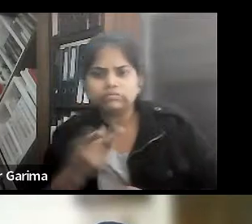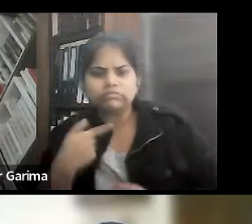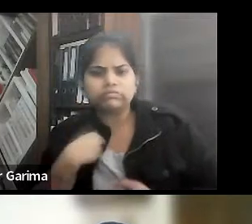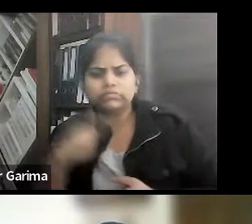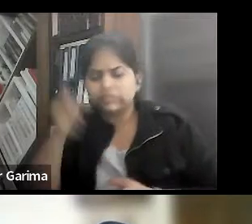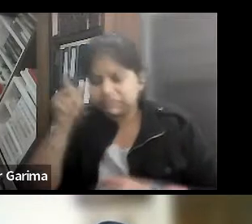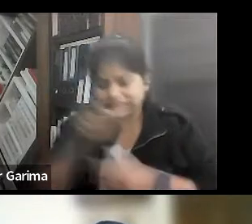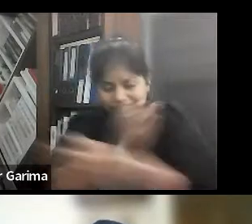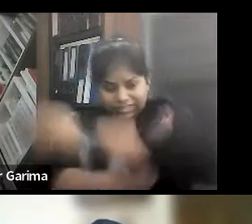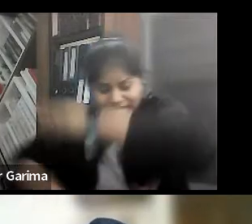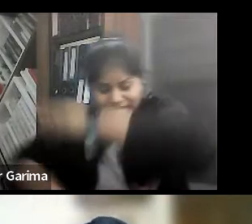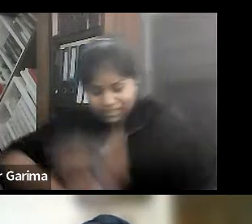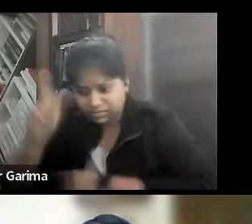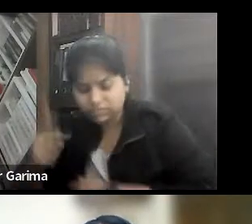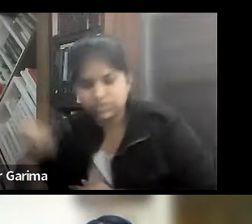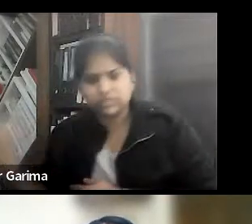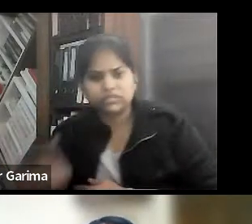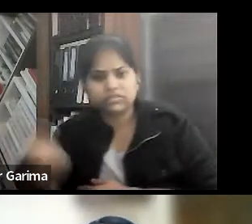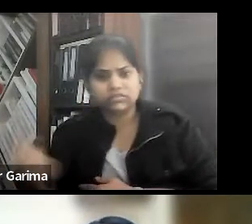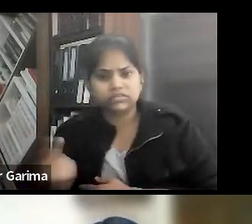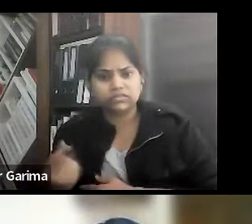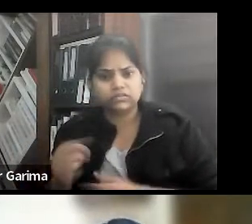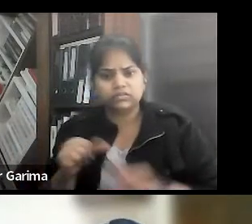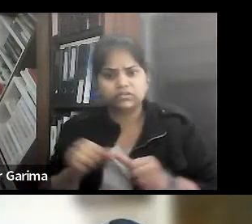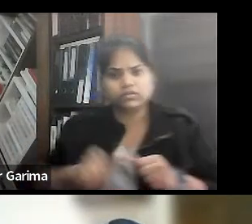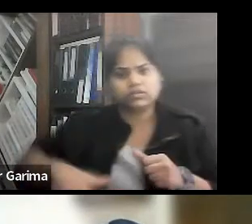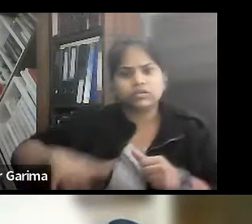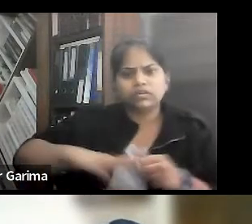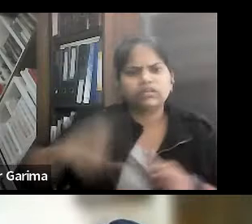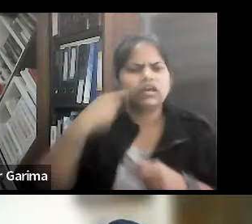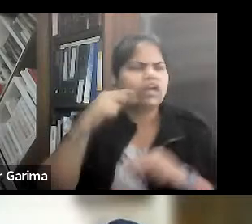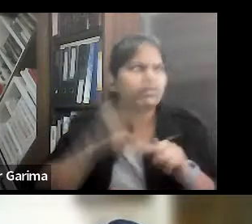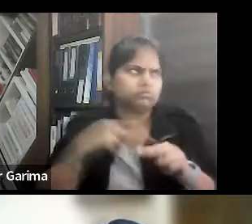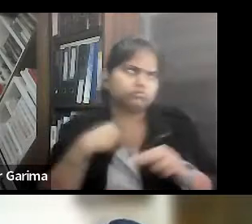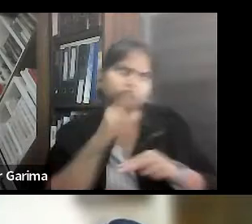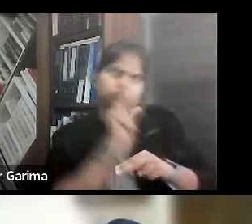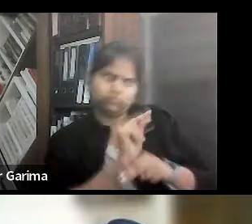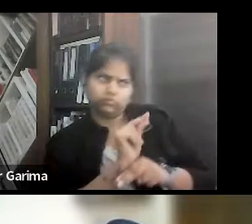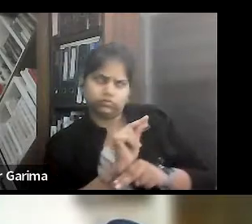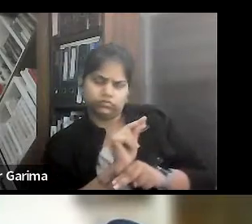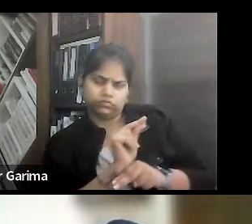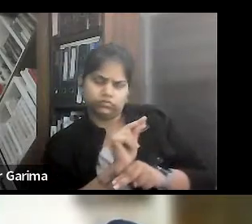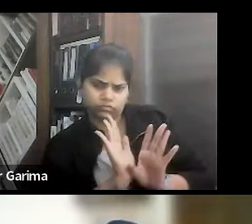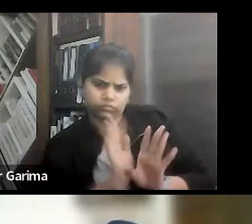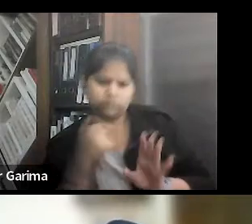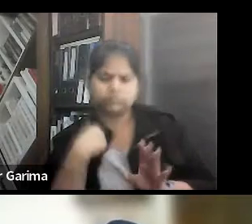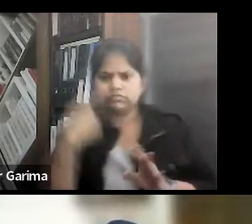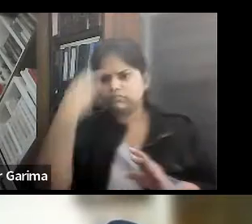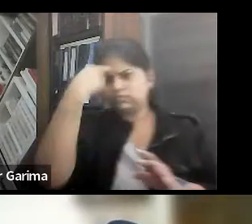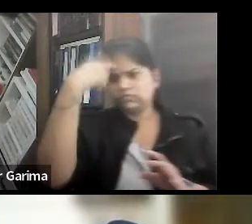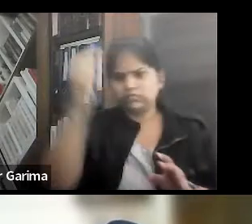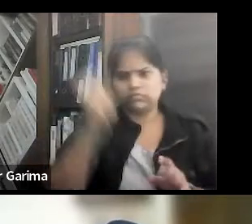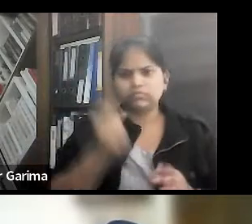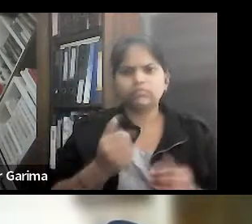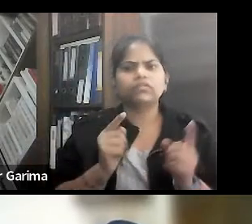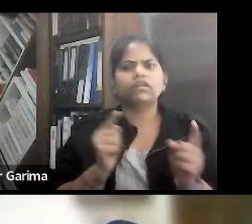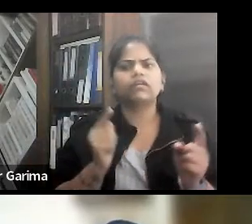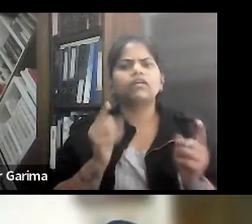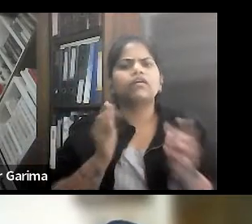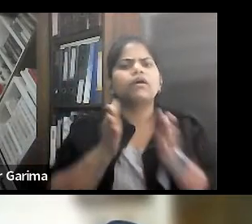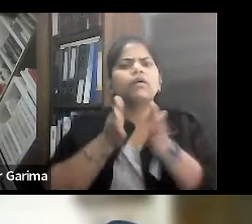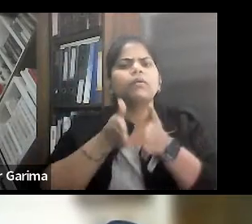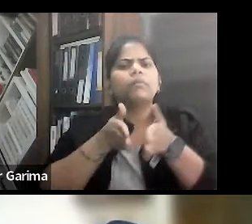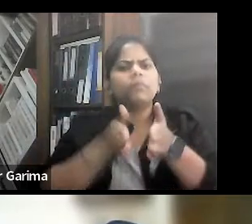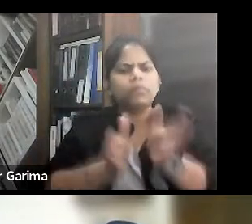under a singular niche area, if I may say. I was just reminded of the parallel movement of outsider art,